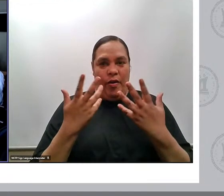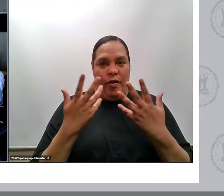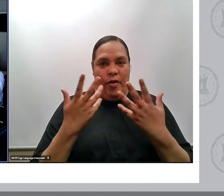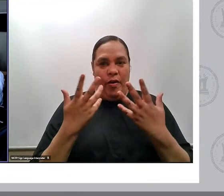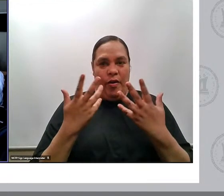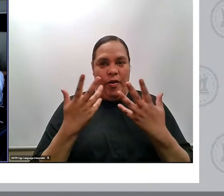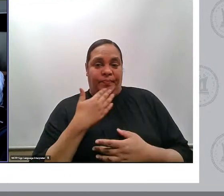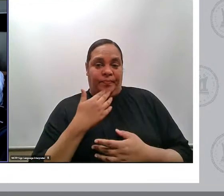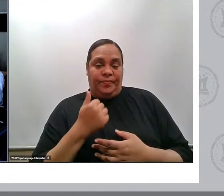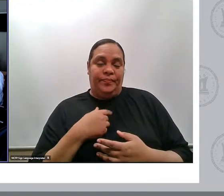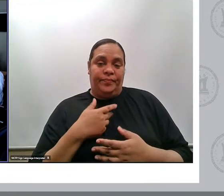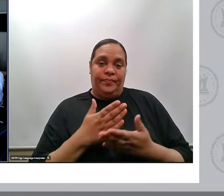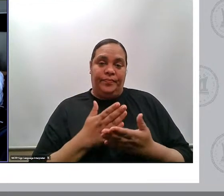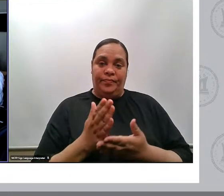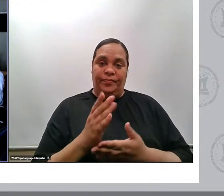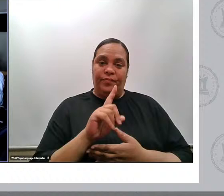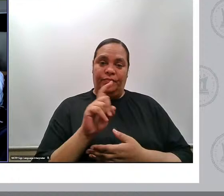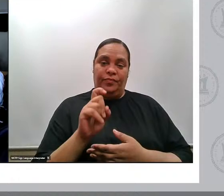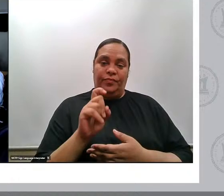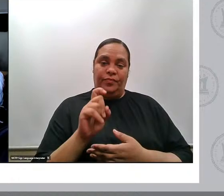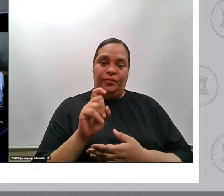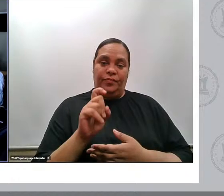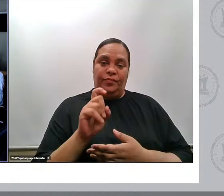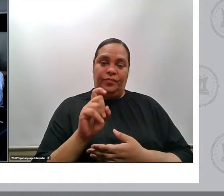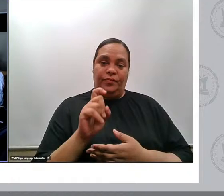go through the questions.